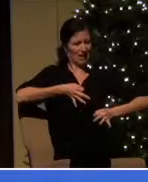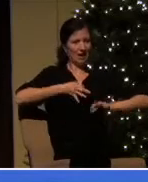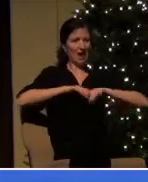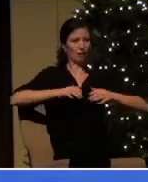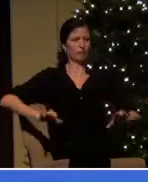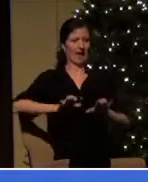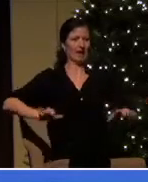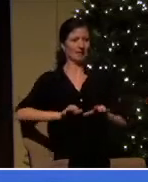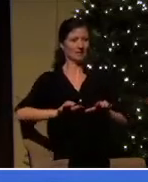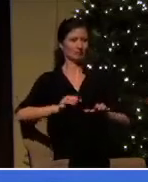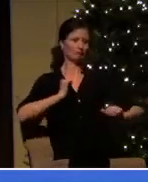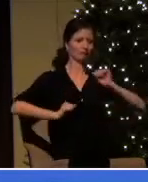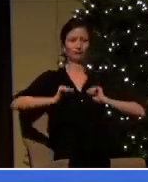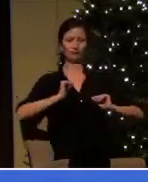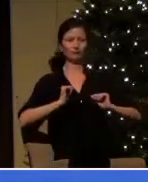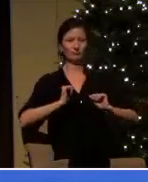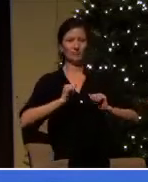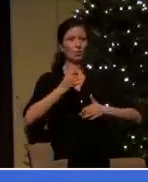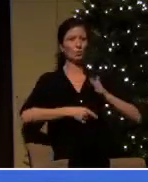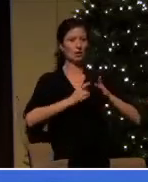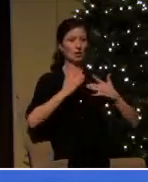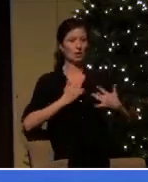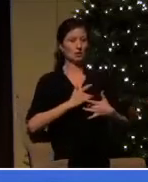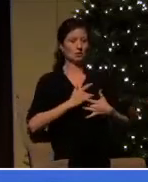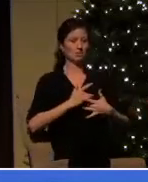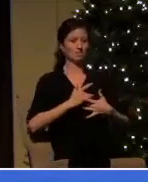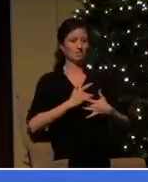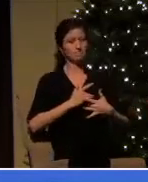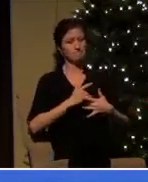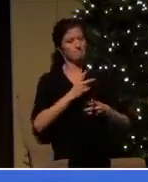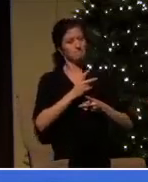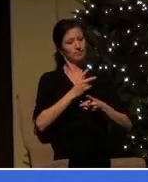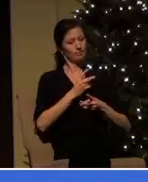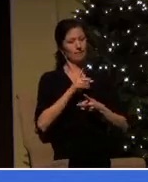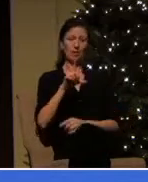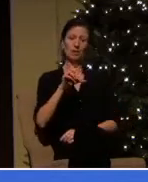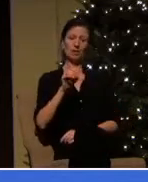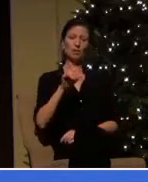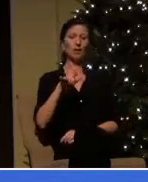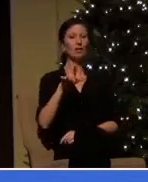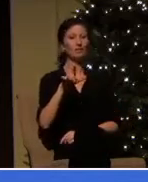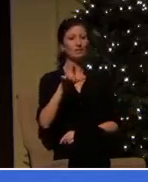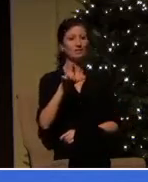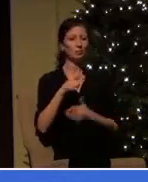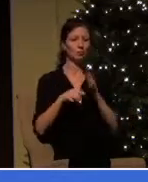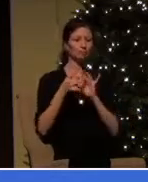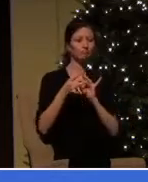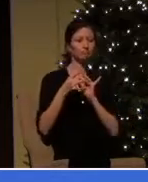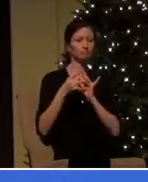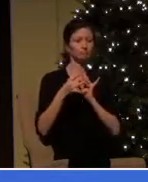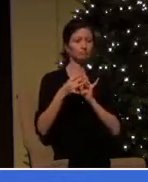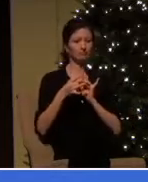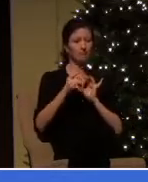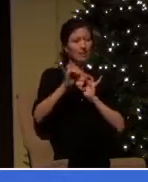act. And what your heart is loyal to is going to determine very much